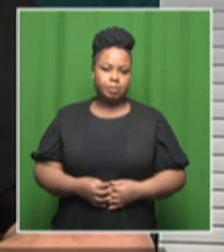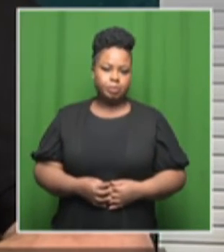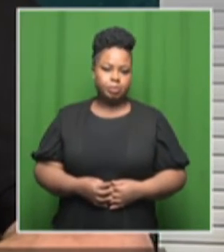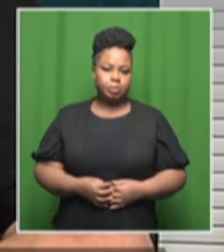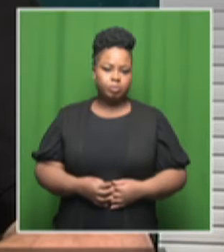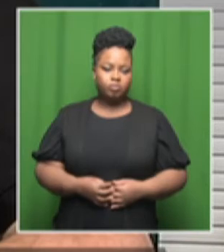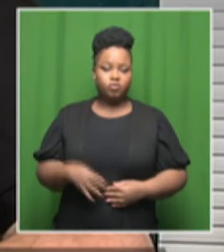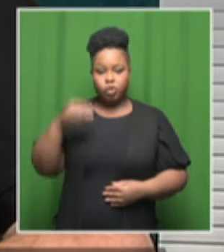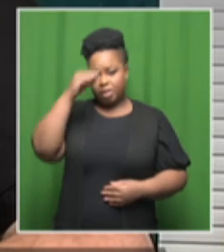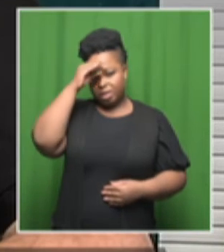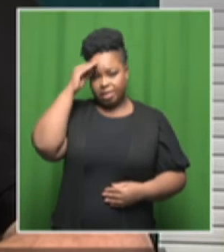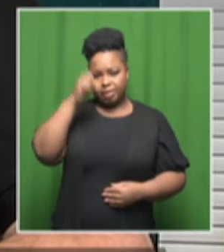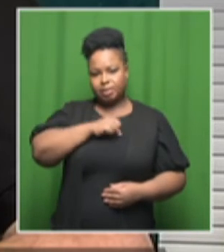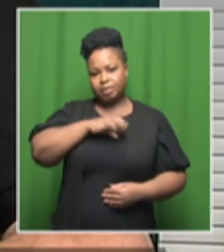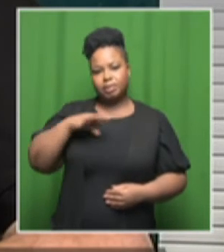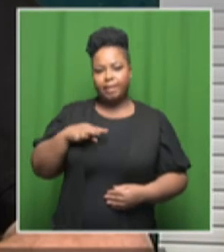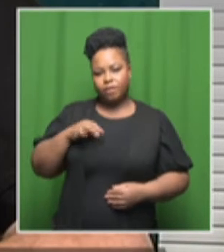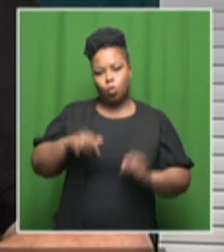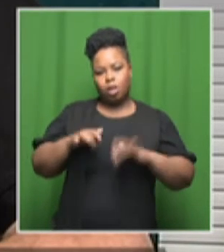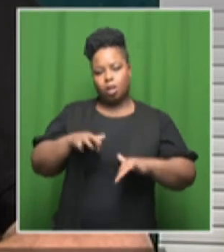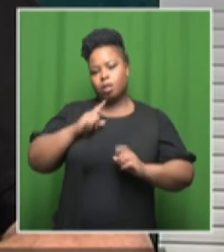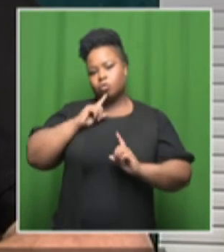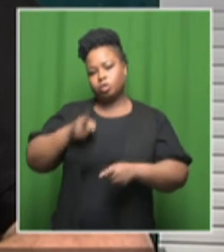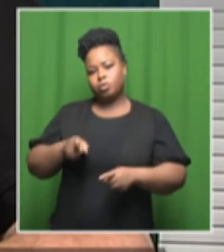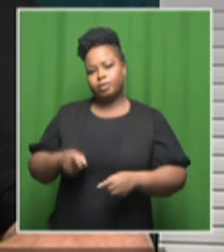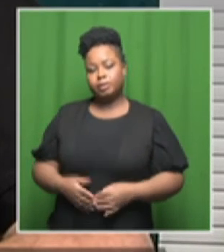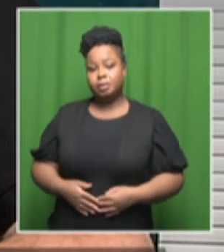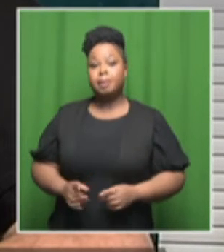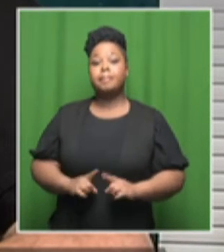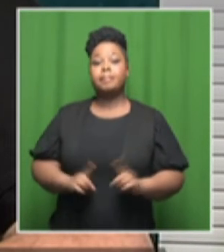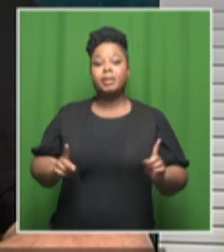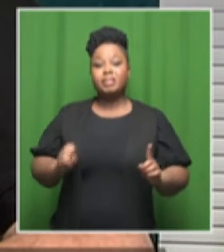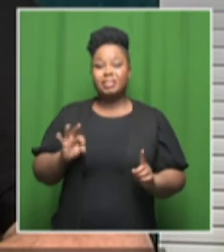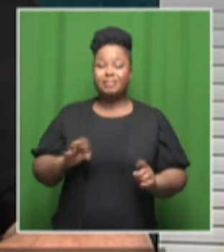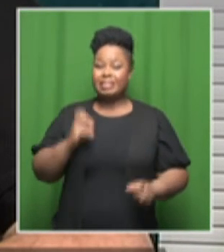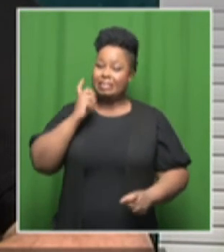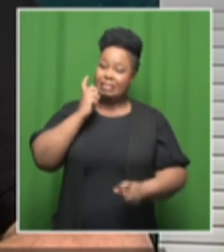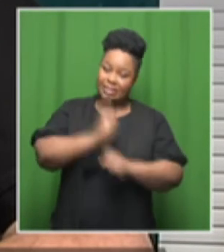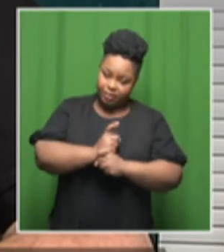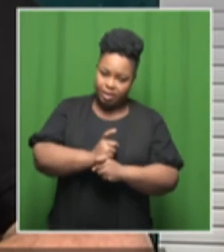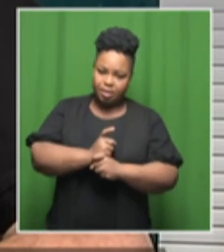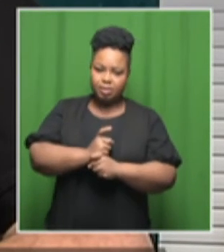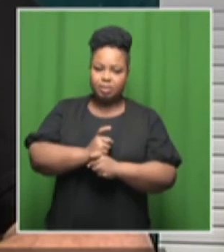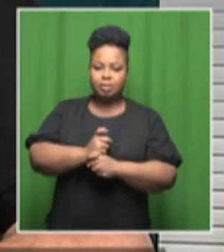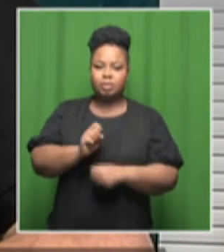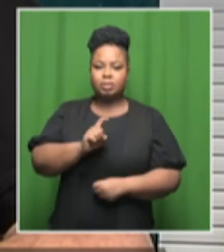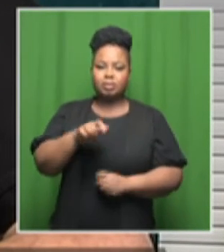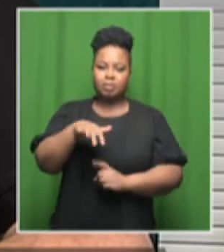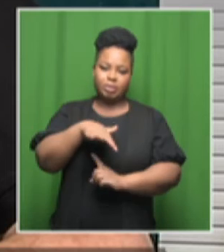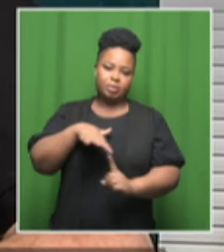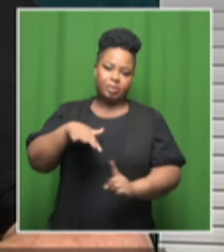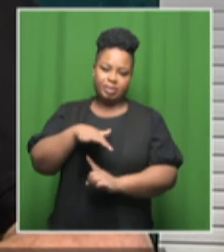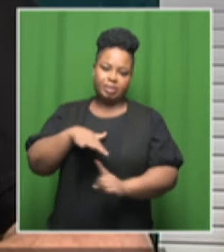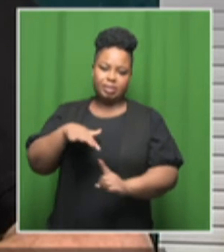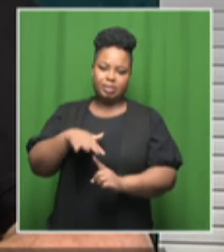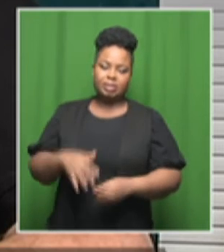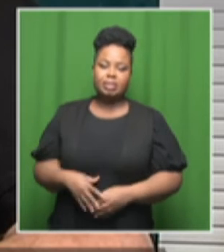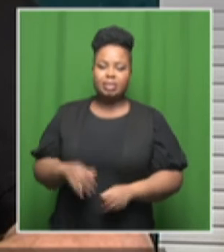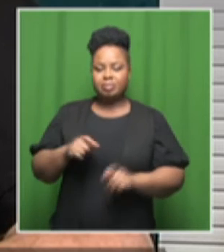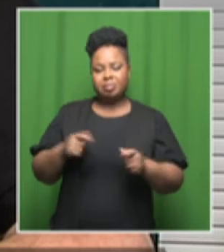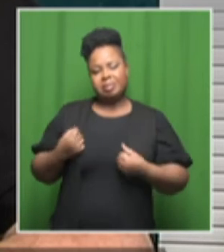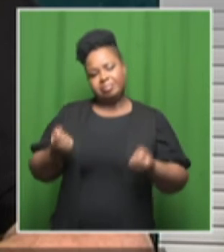my nursing staff. Yeah. But if there are really very difficult questions and situations that they don't